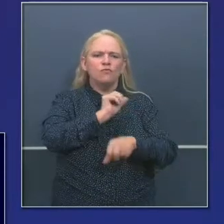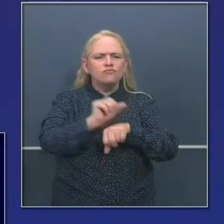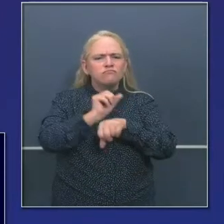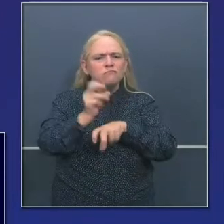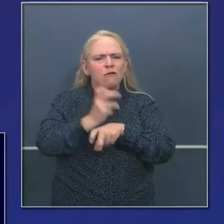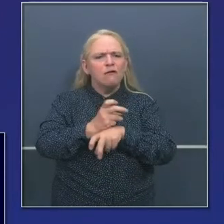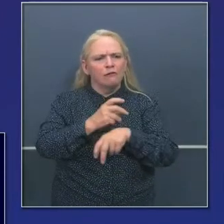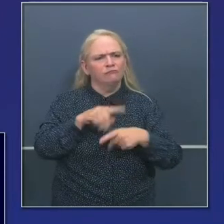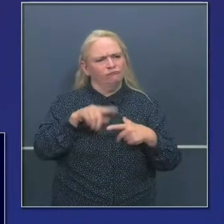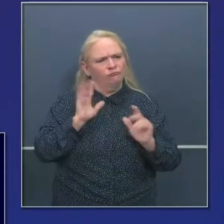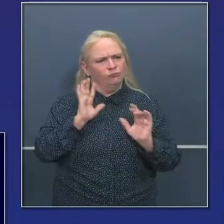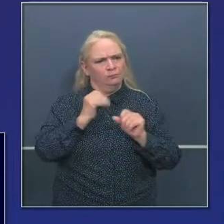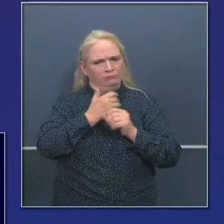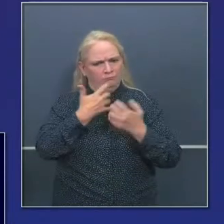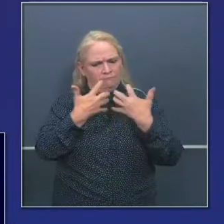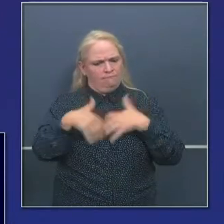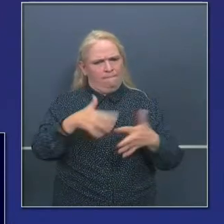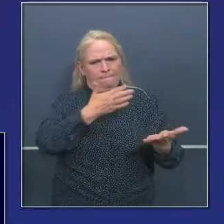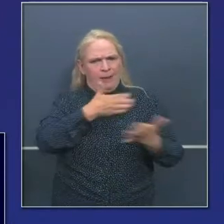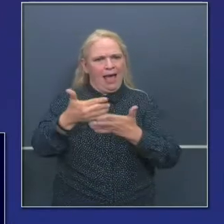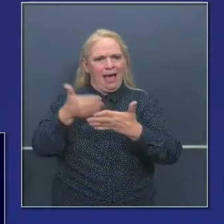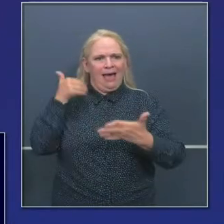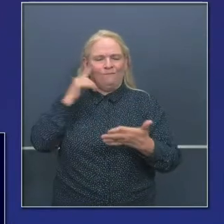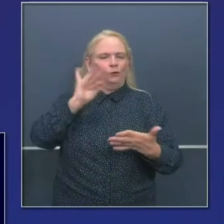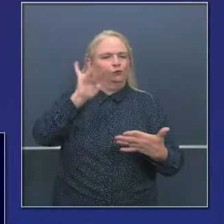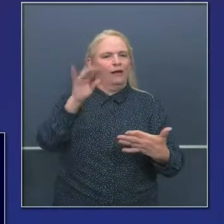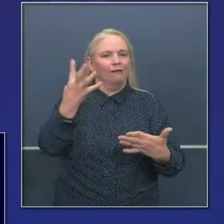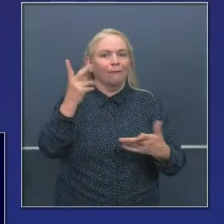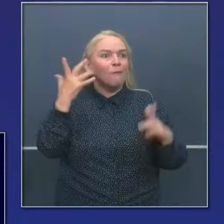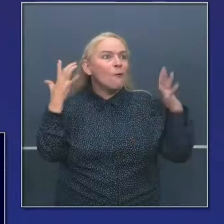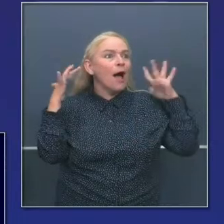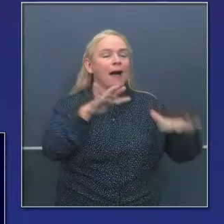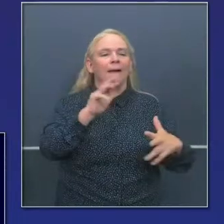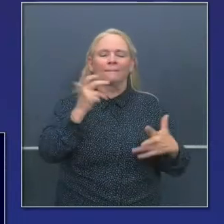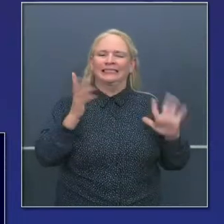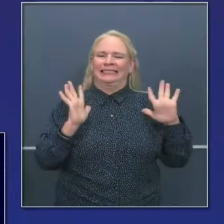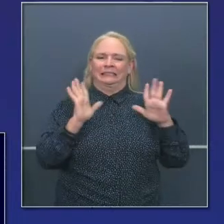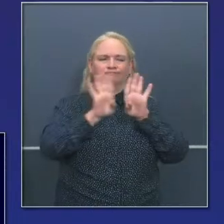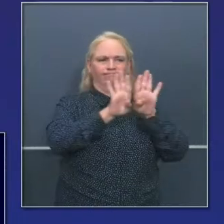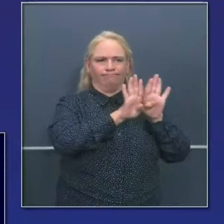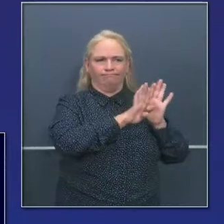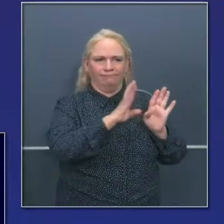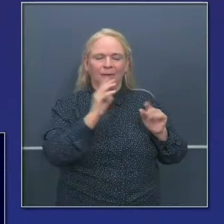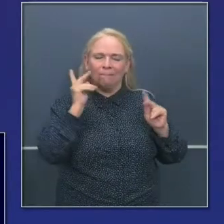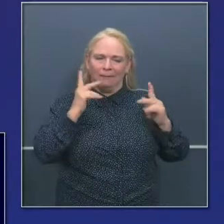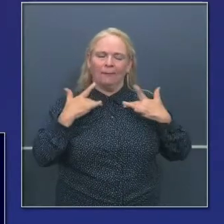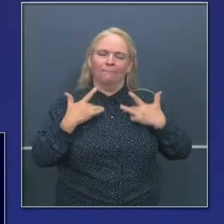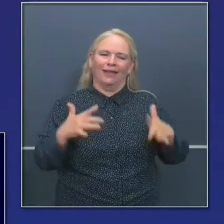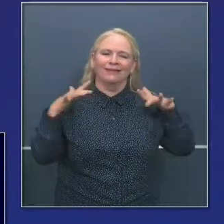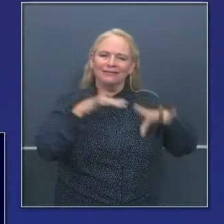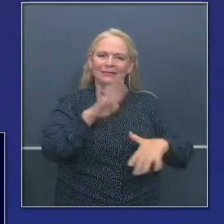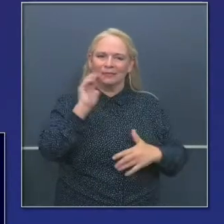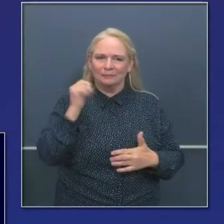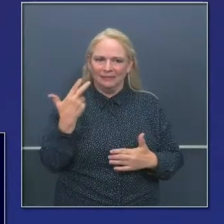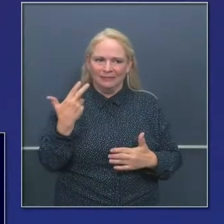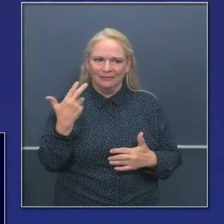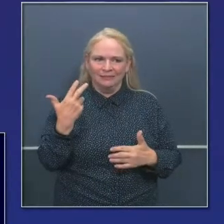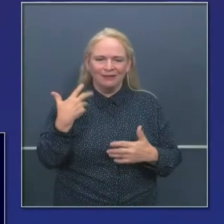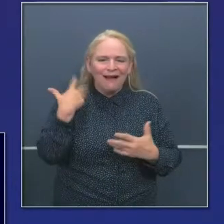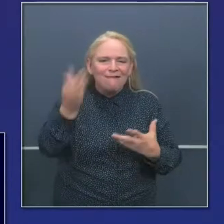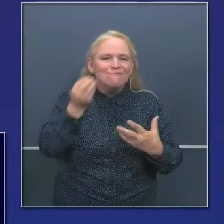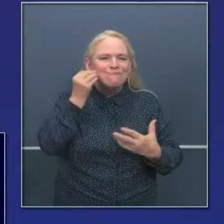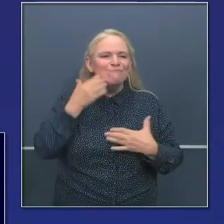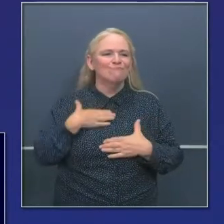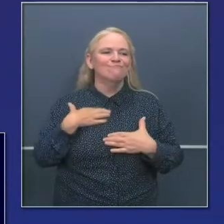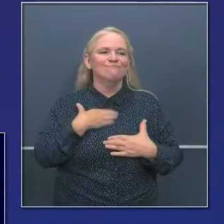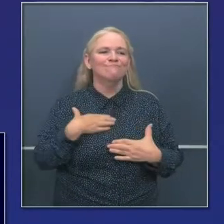this holiday weekend with the kind of concern that many of us have about people gathering, mixing outside of their household, not practicing